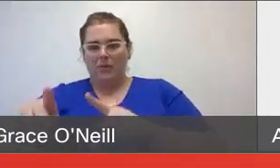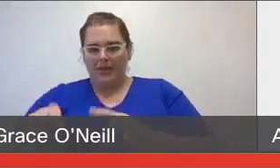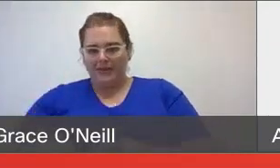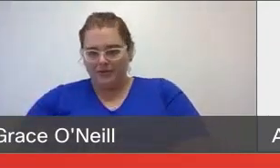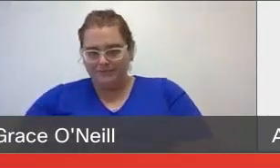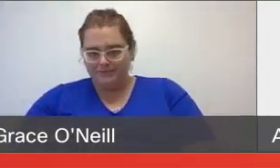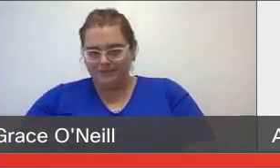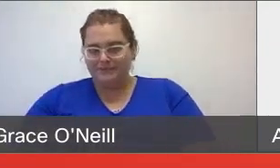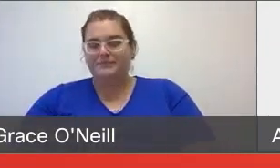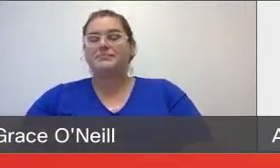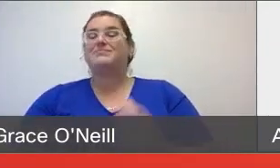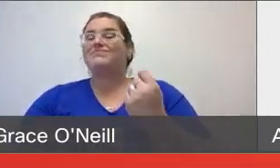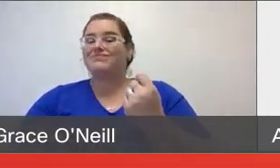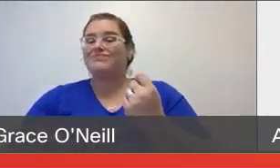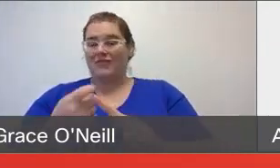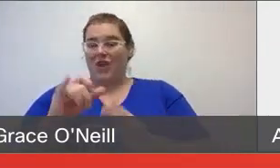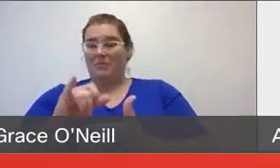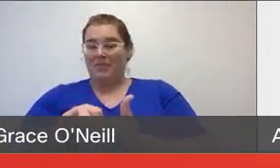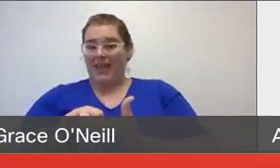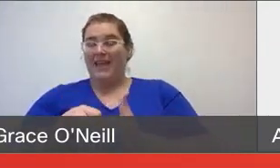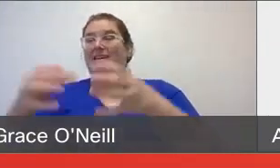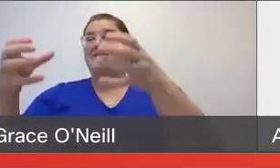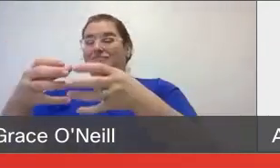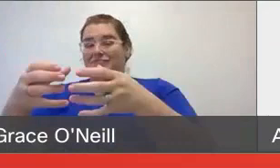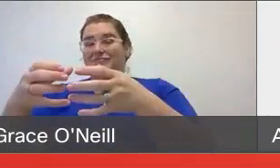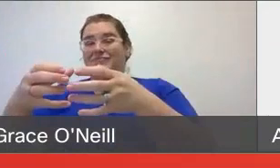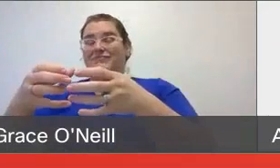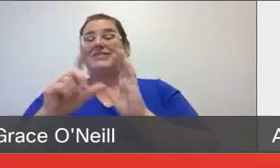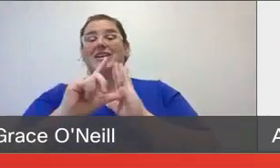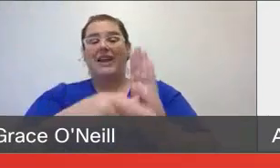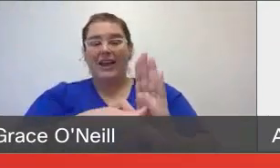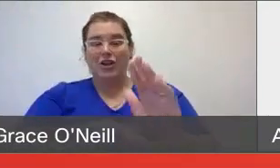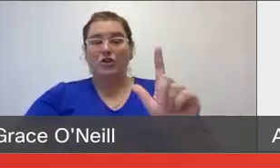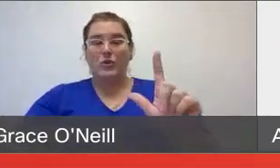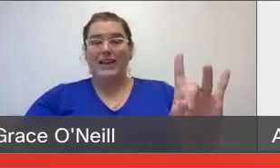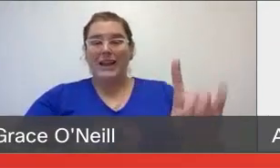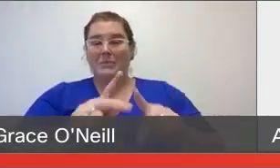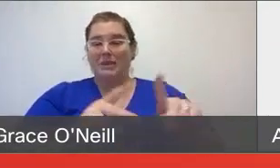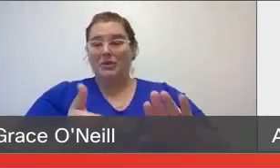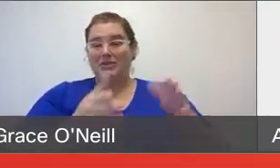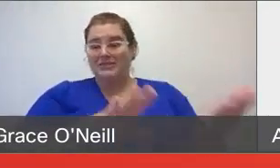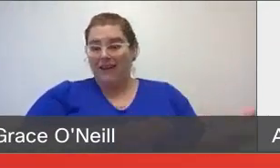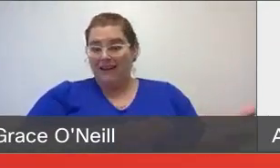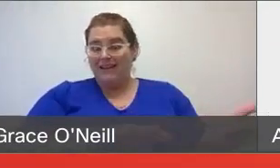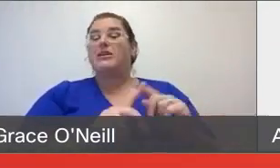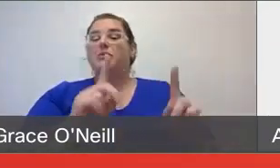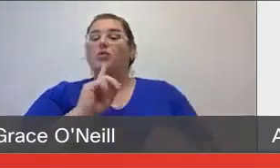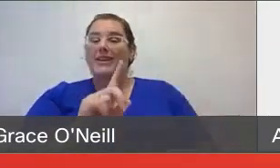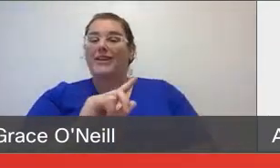Of those, 28 have gone on to die, but only 13 were confirmed COVID deaths, representing